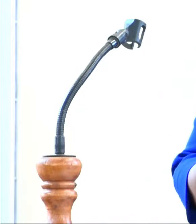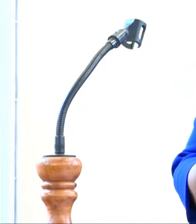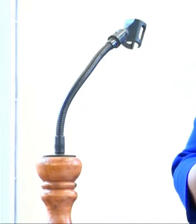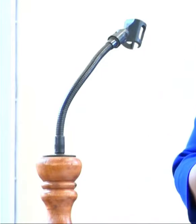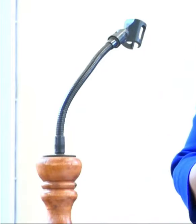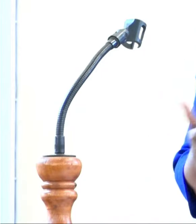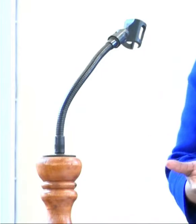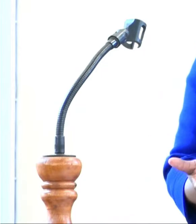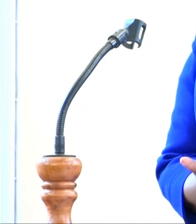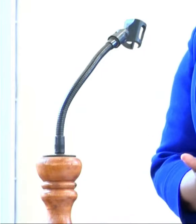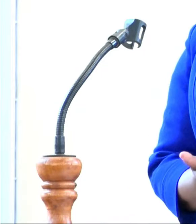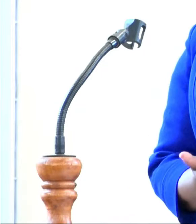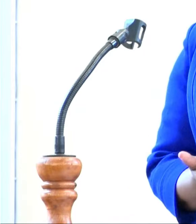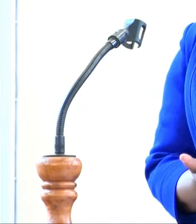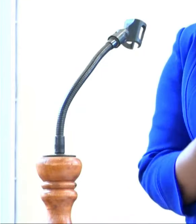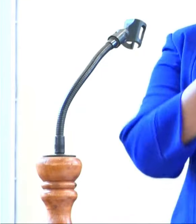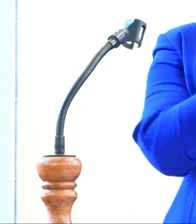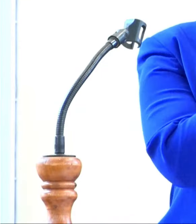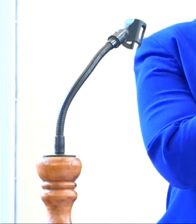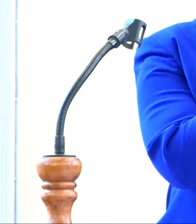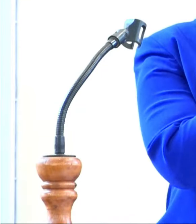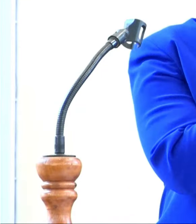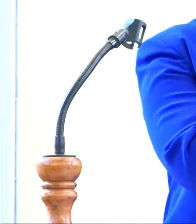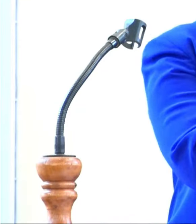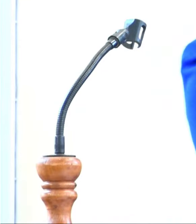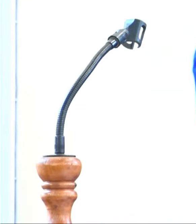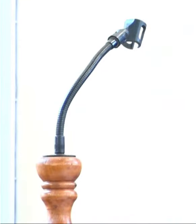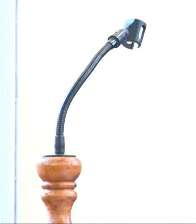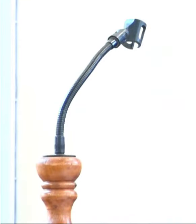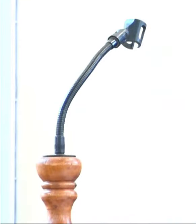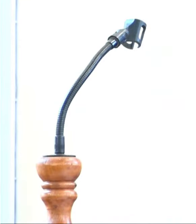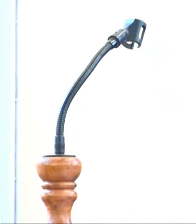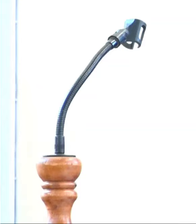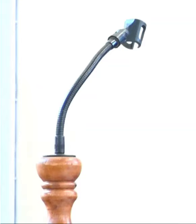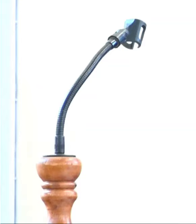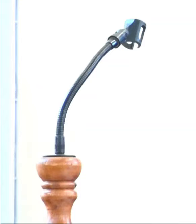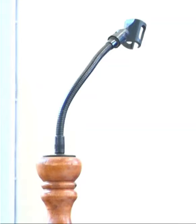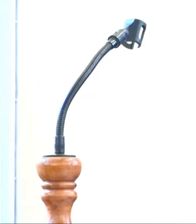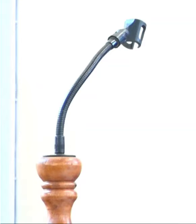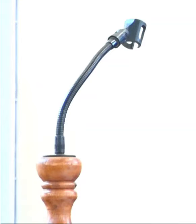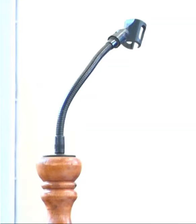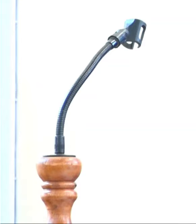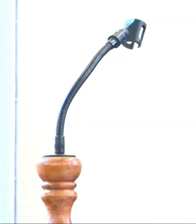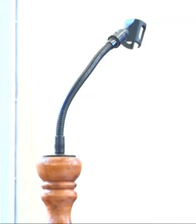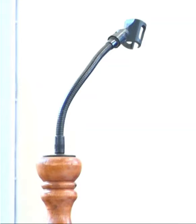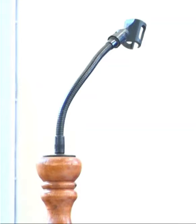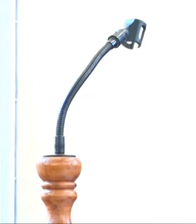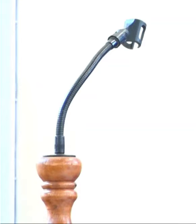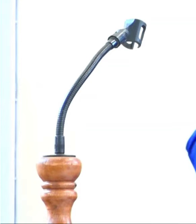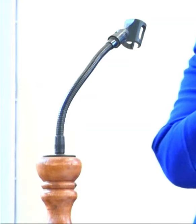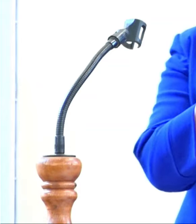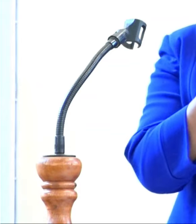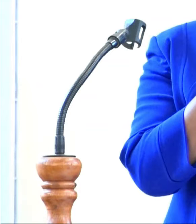to be so mechanical. Like we don't want to go deep. We don't want to cross that